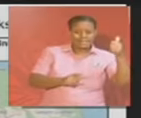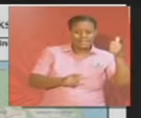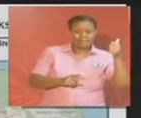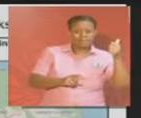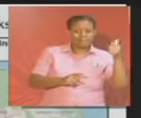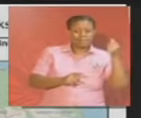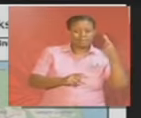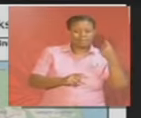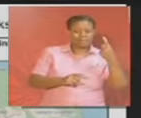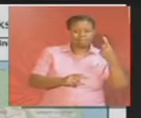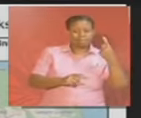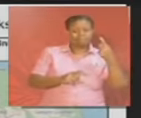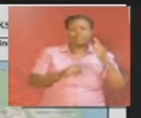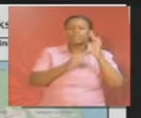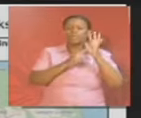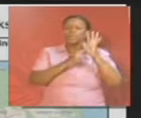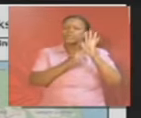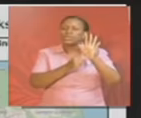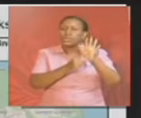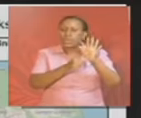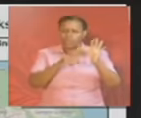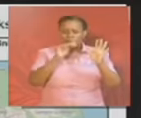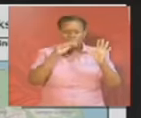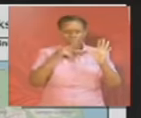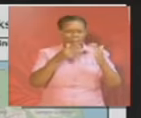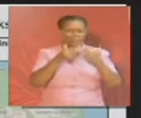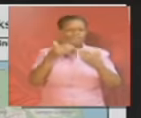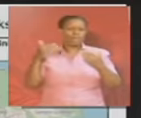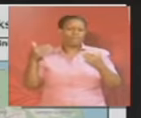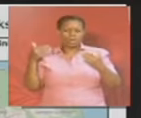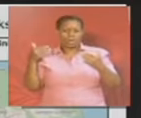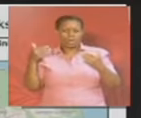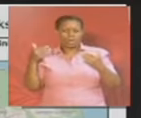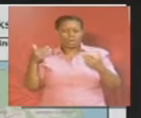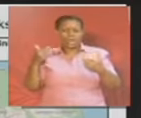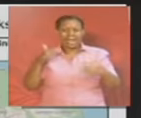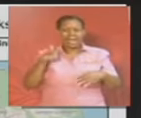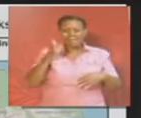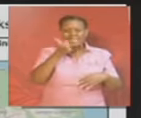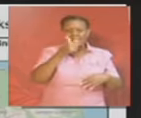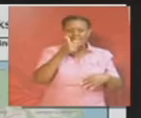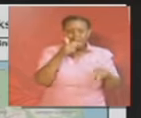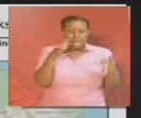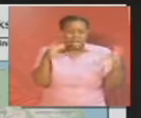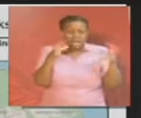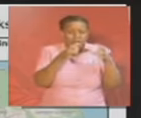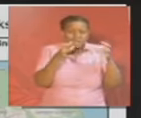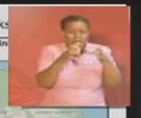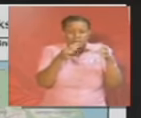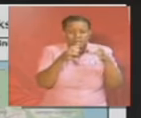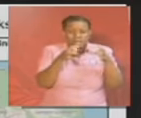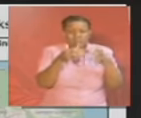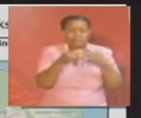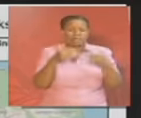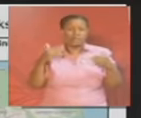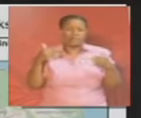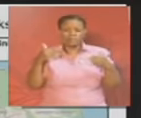previously, there were 10 clusters recorded at that point in time. At that point in time, the criteria used